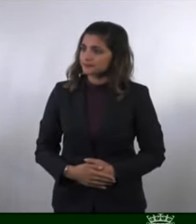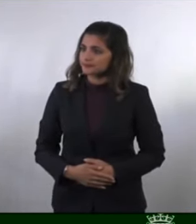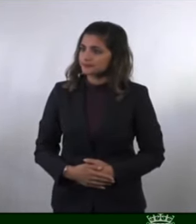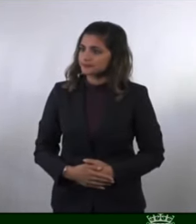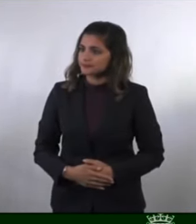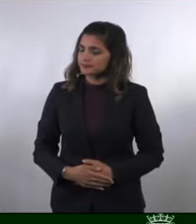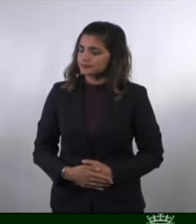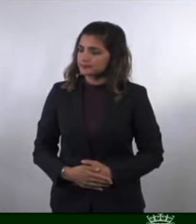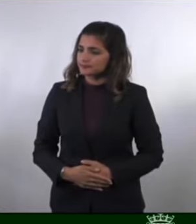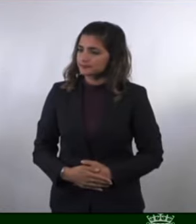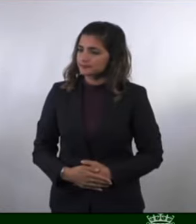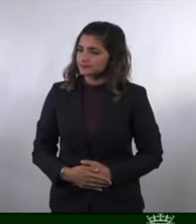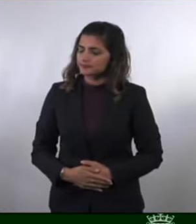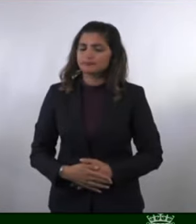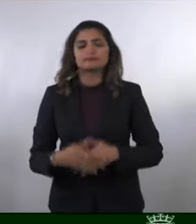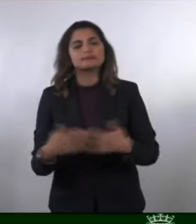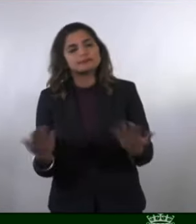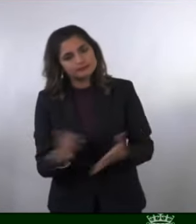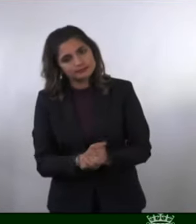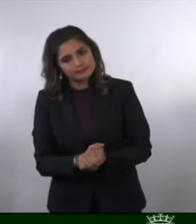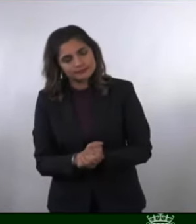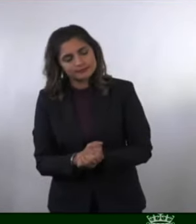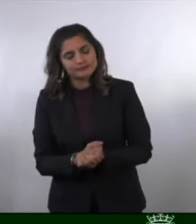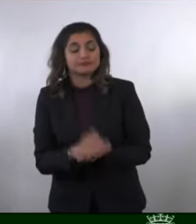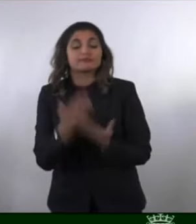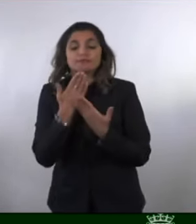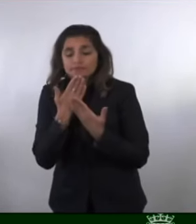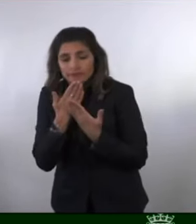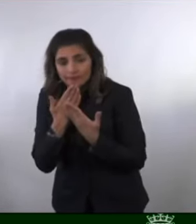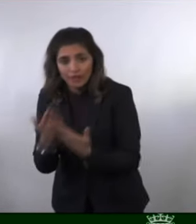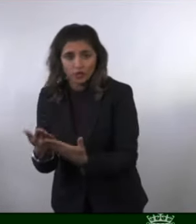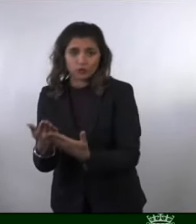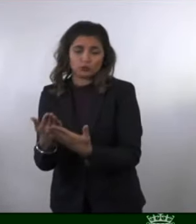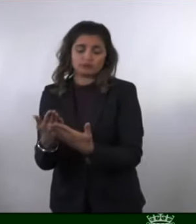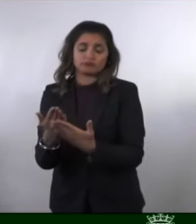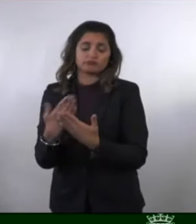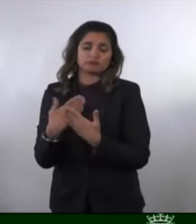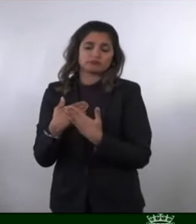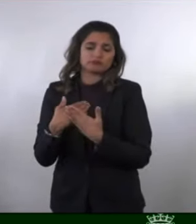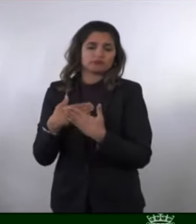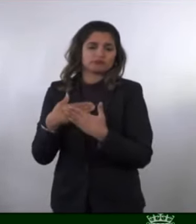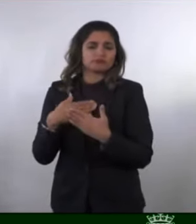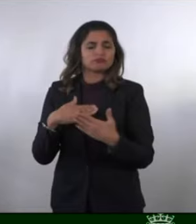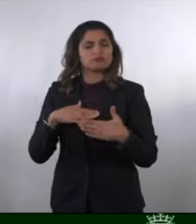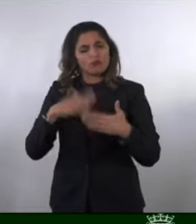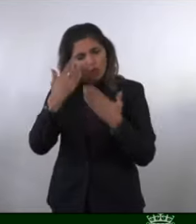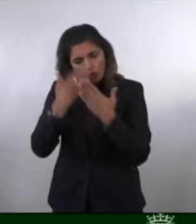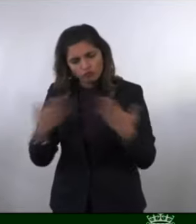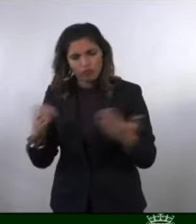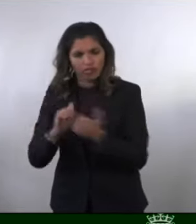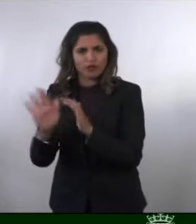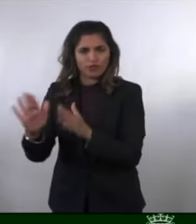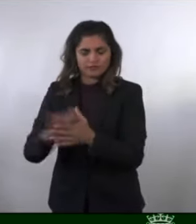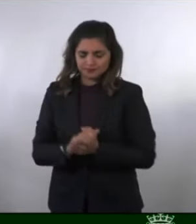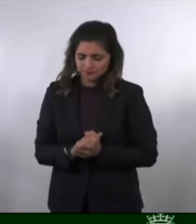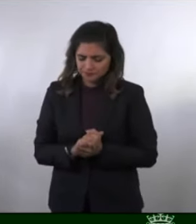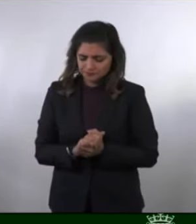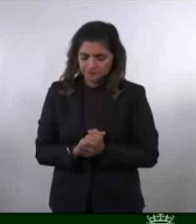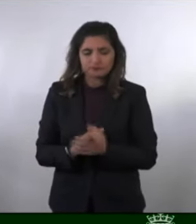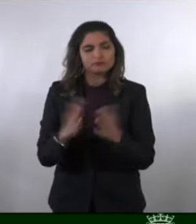My right honourable friend, and indeed the wisdom of his constituent, but I respectfully disagree. The people of this country have